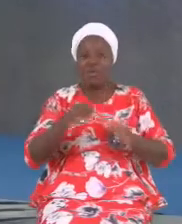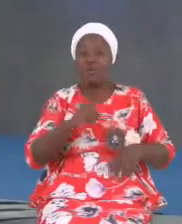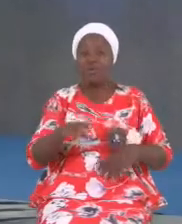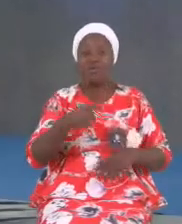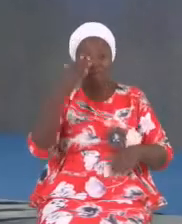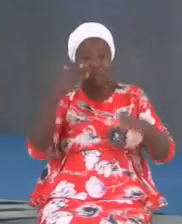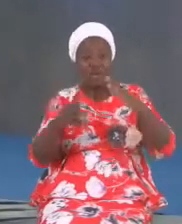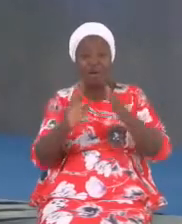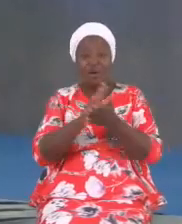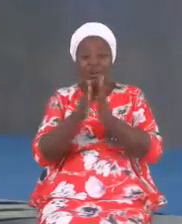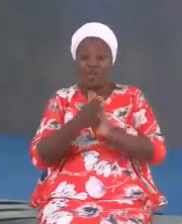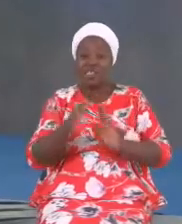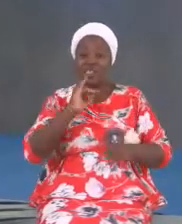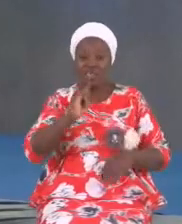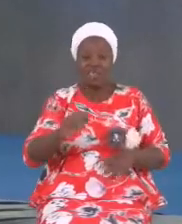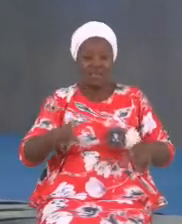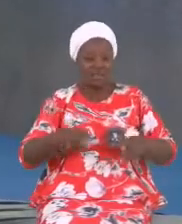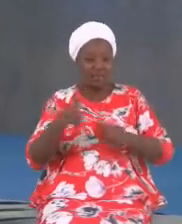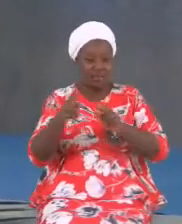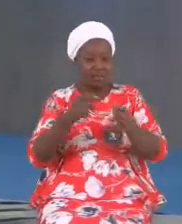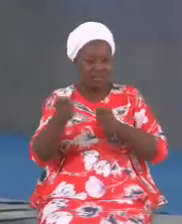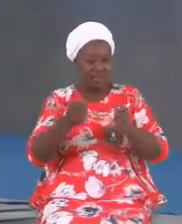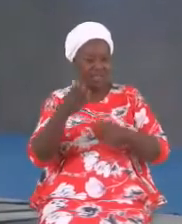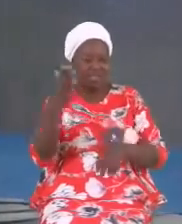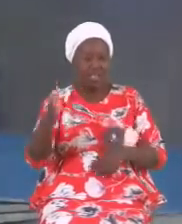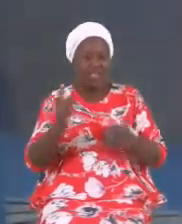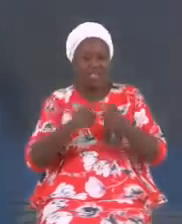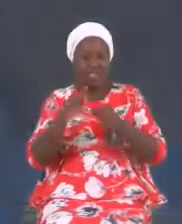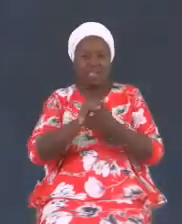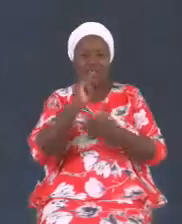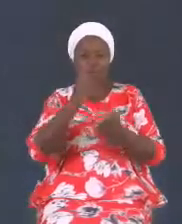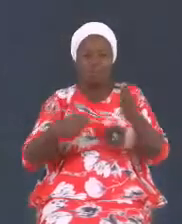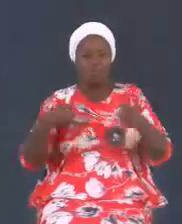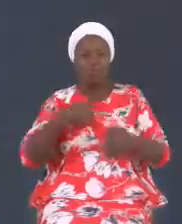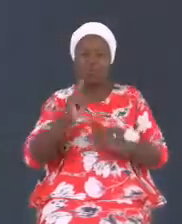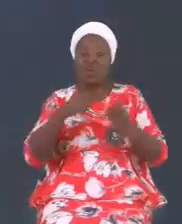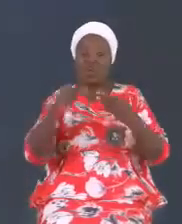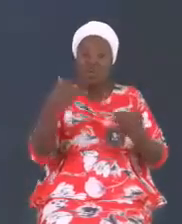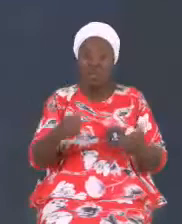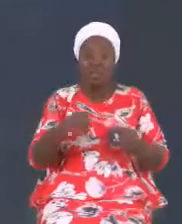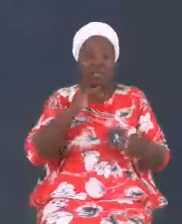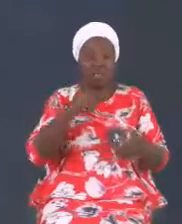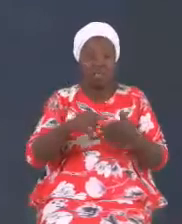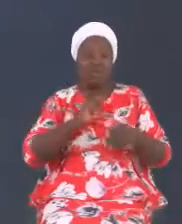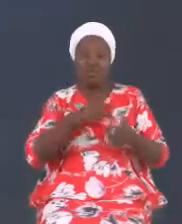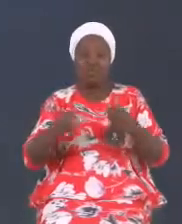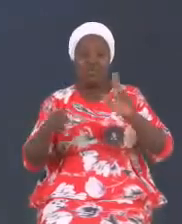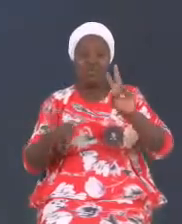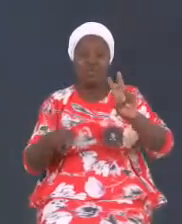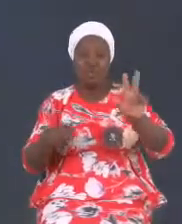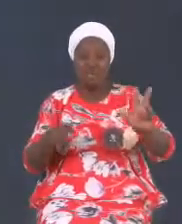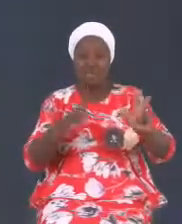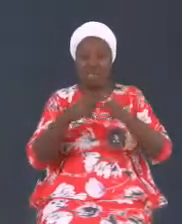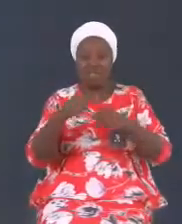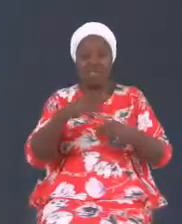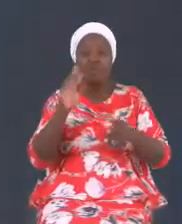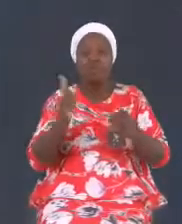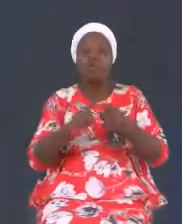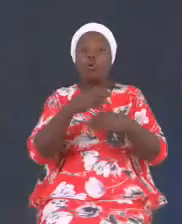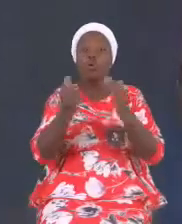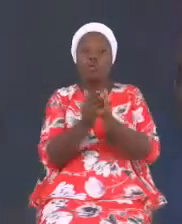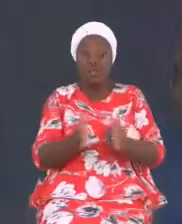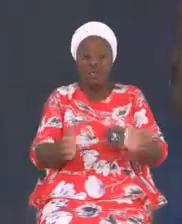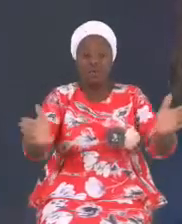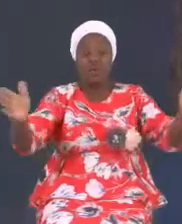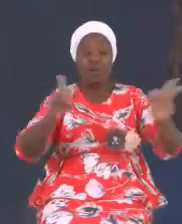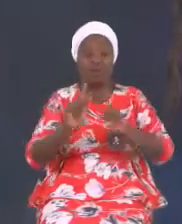what we're talking about. It tells us in verse 23 there, and it says, to the general